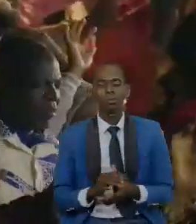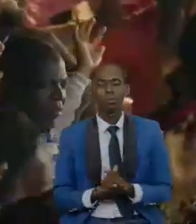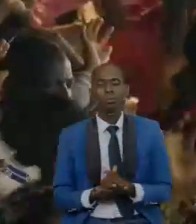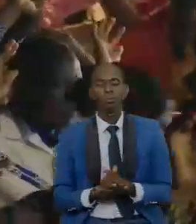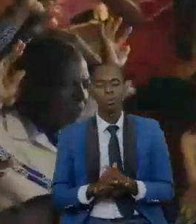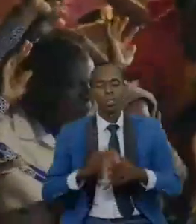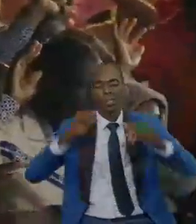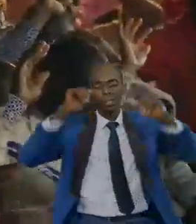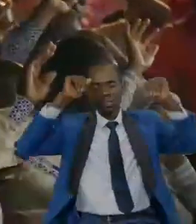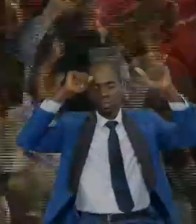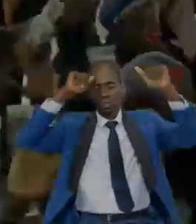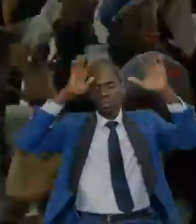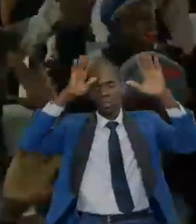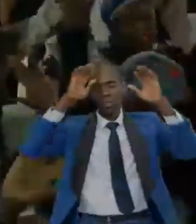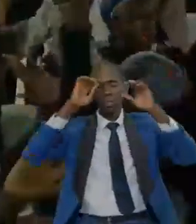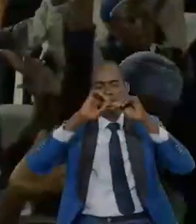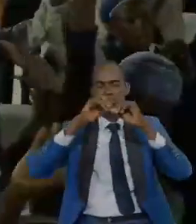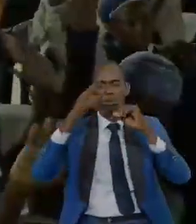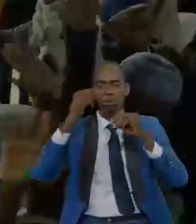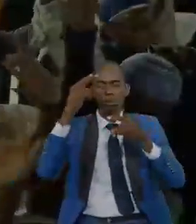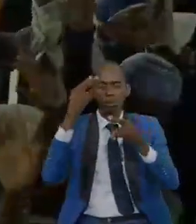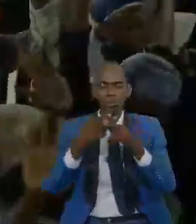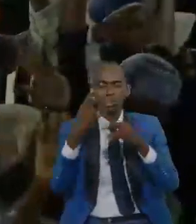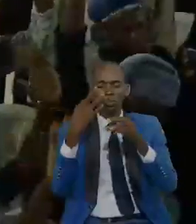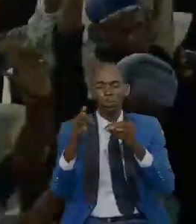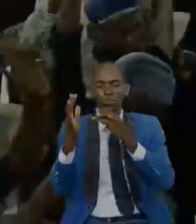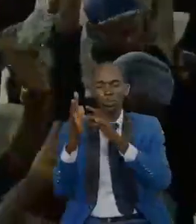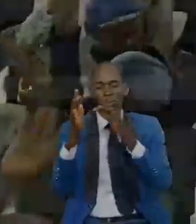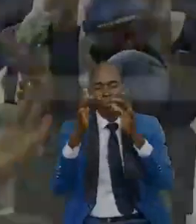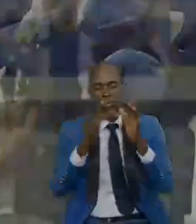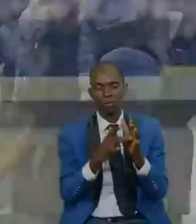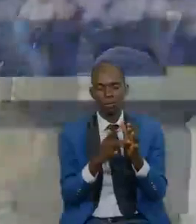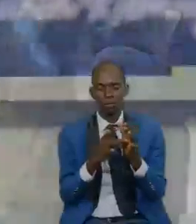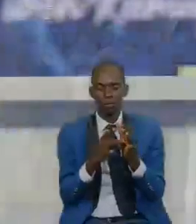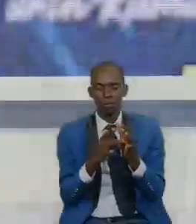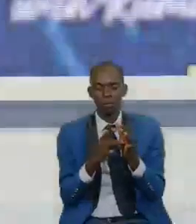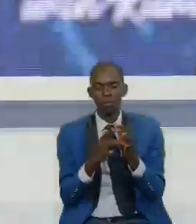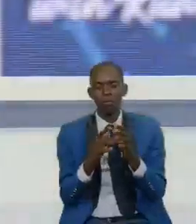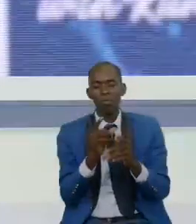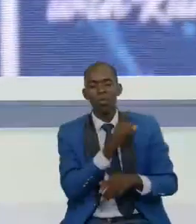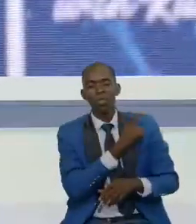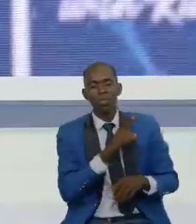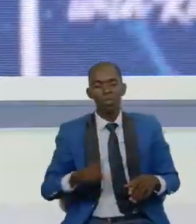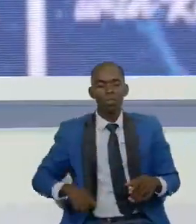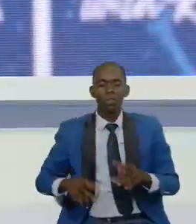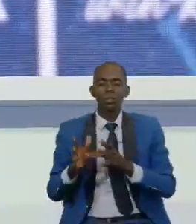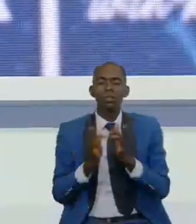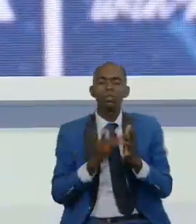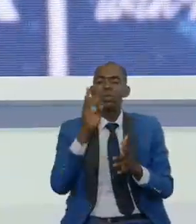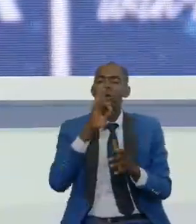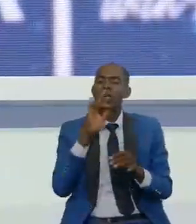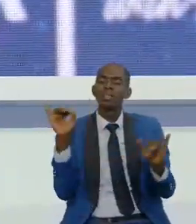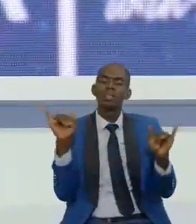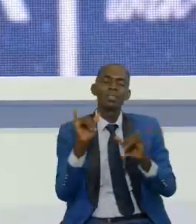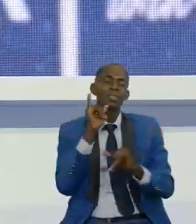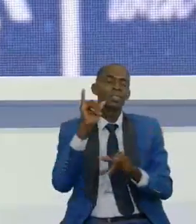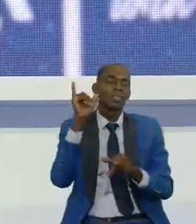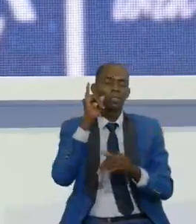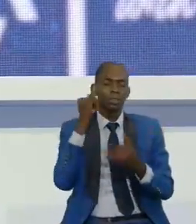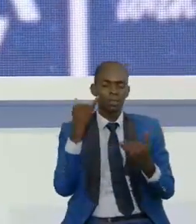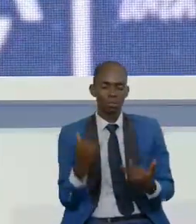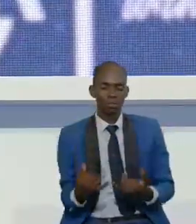Father, in the name of Jesus. Lord Jesus, you are the same yesterday, today, and forever.